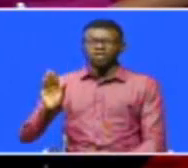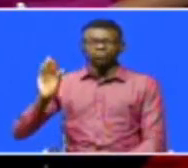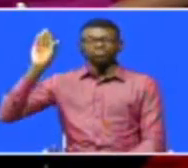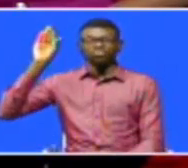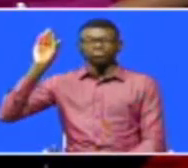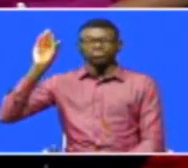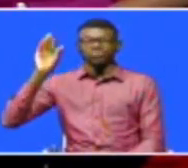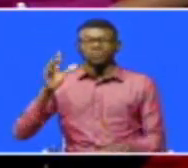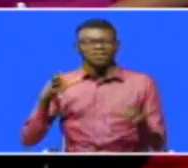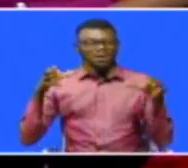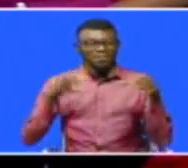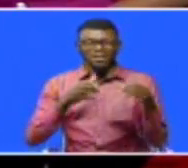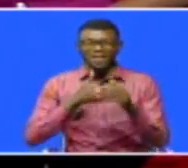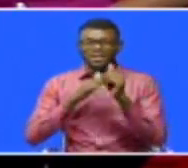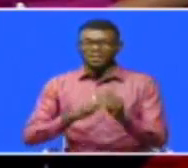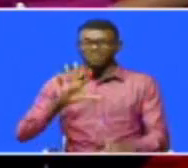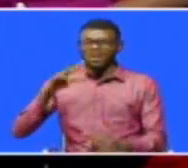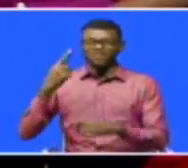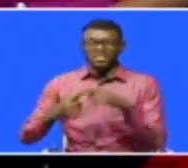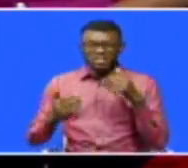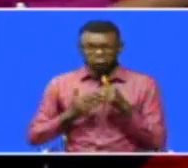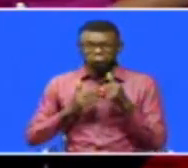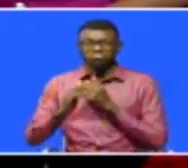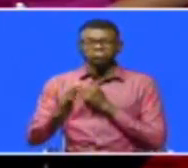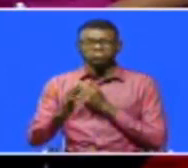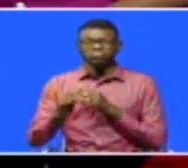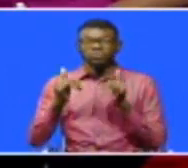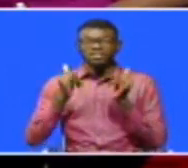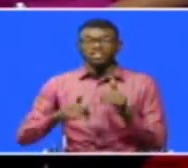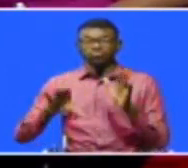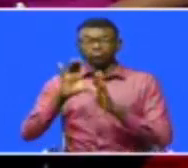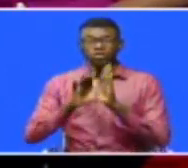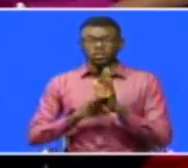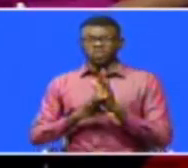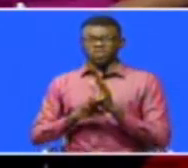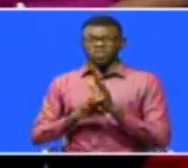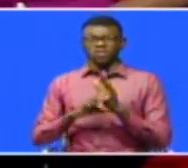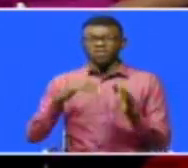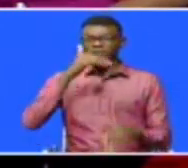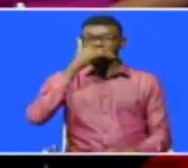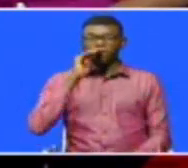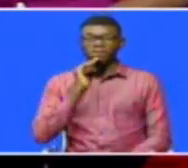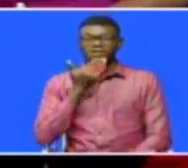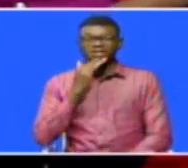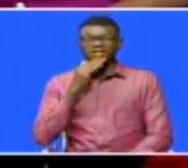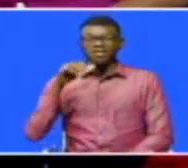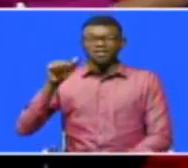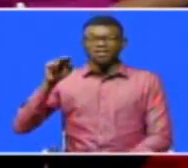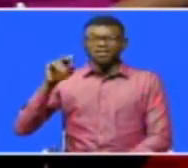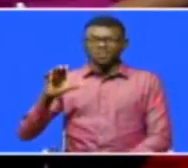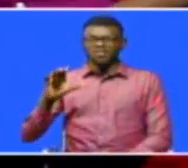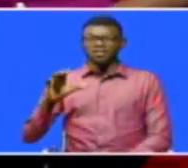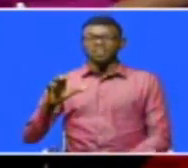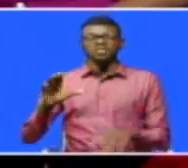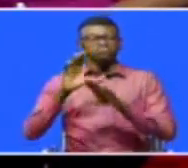leader for a fresh five-year term. Consequently, under the new constitution, Mudavadi automatically becomes ANC's